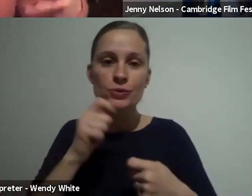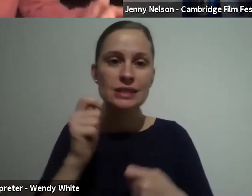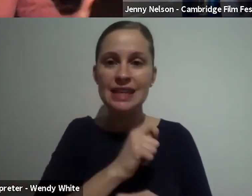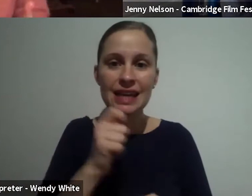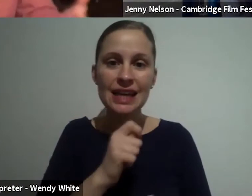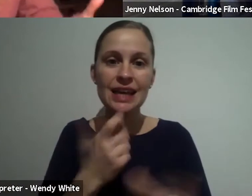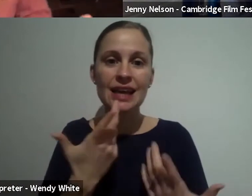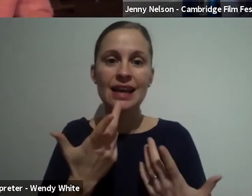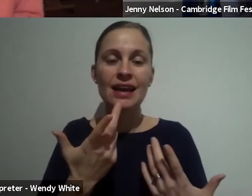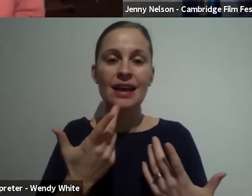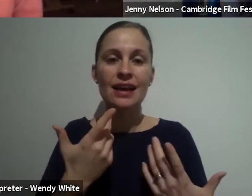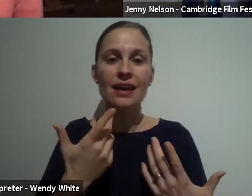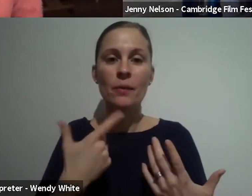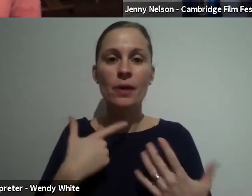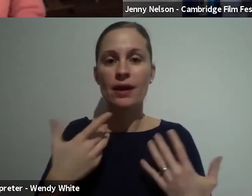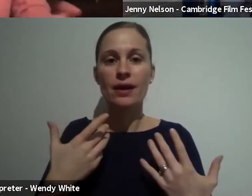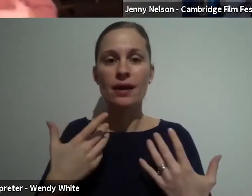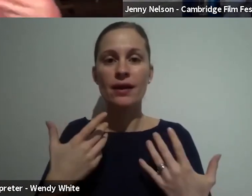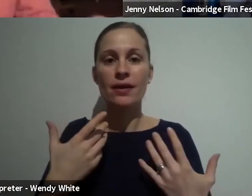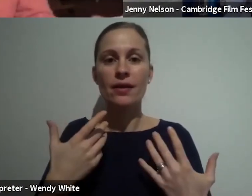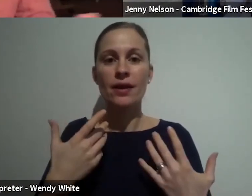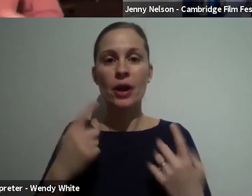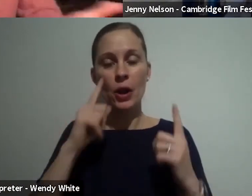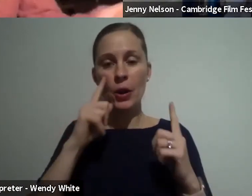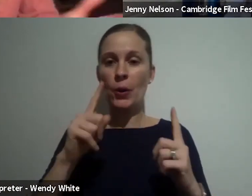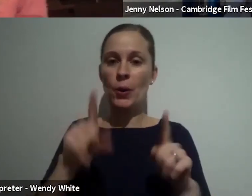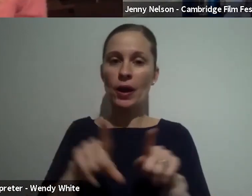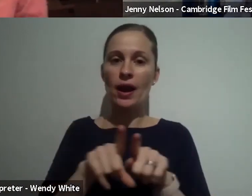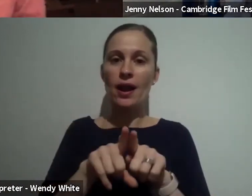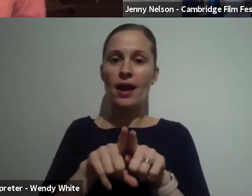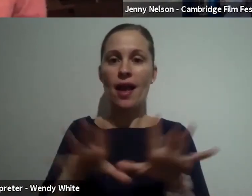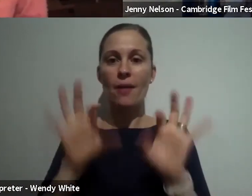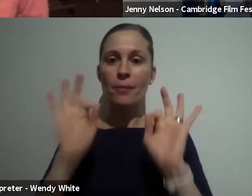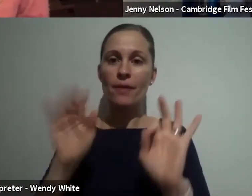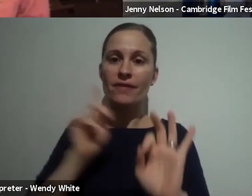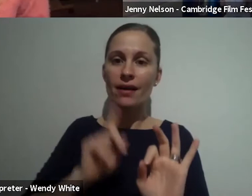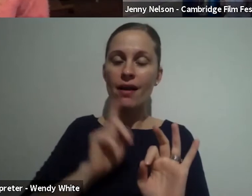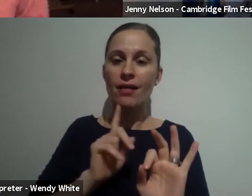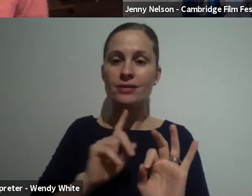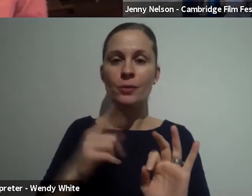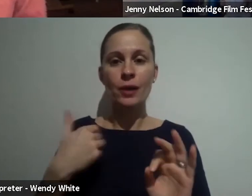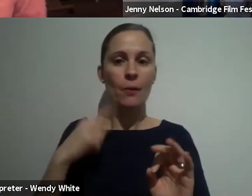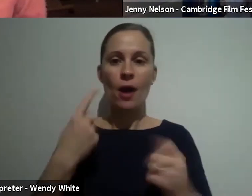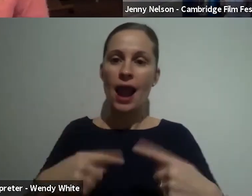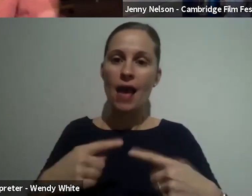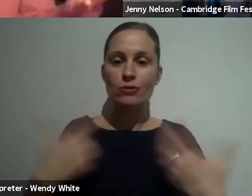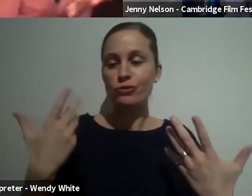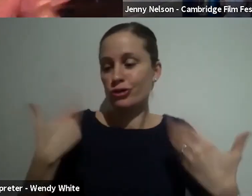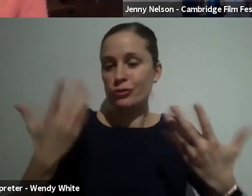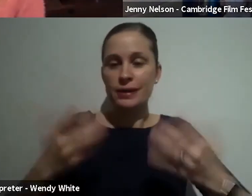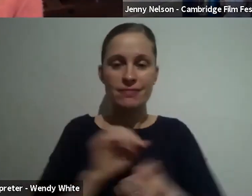to look like perfect girls, no, instead of just being kids singing in this